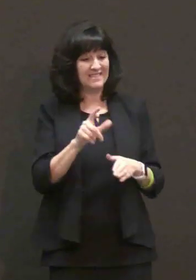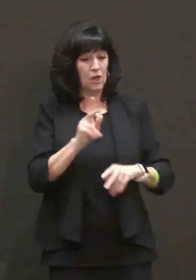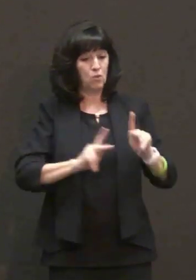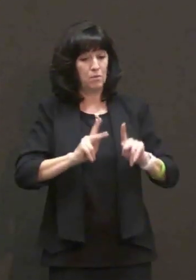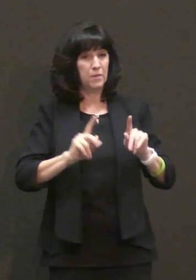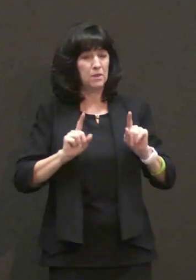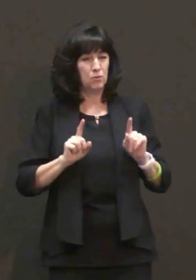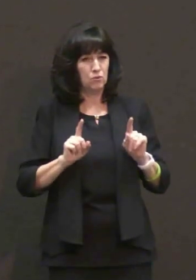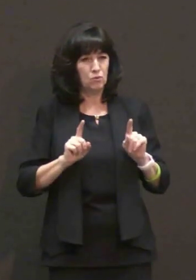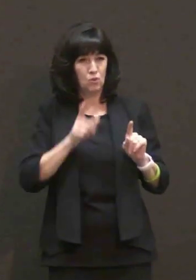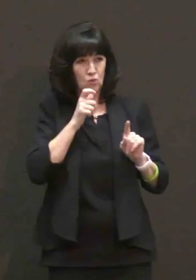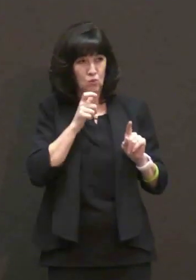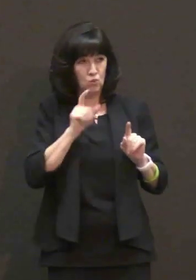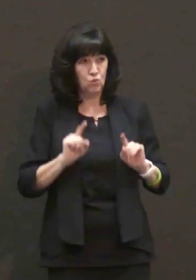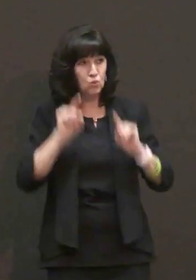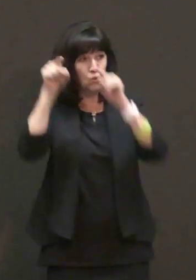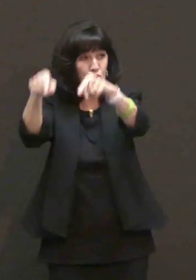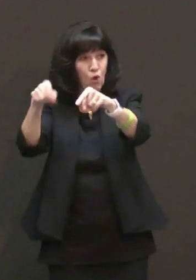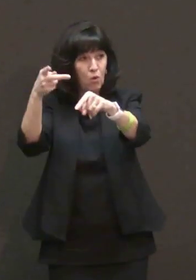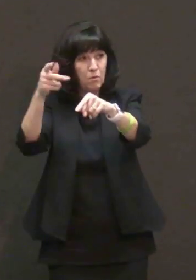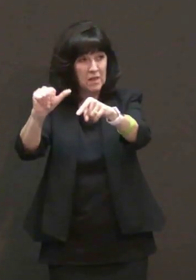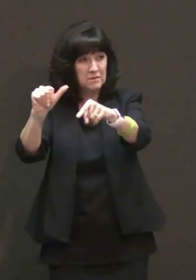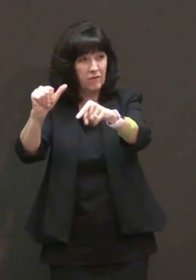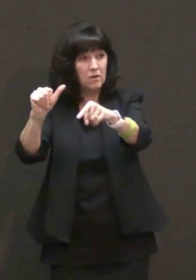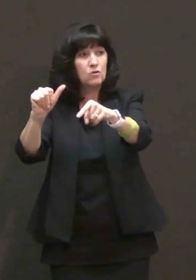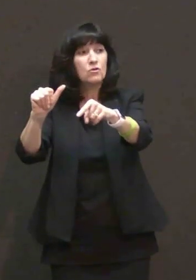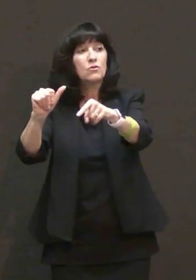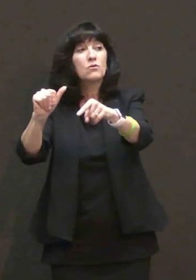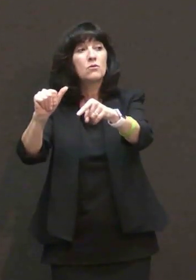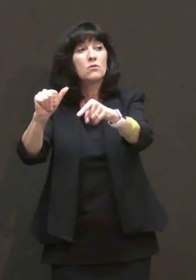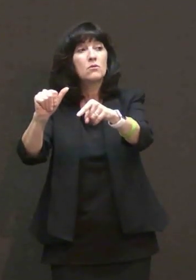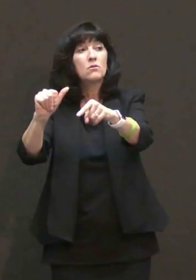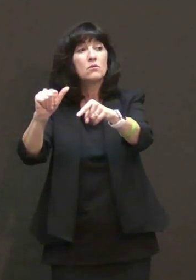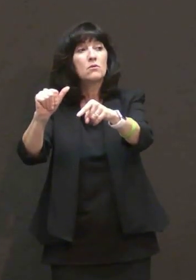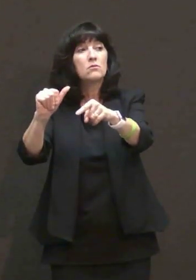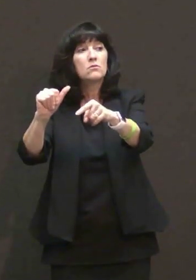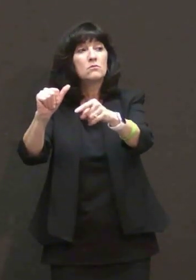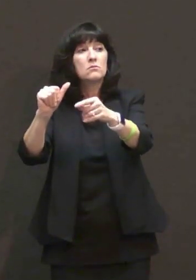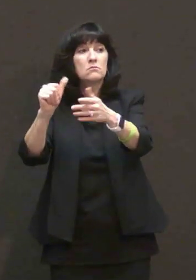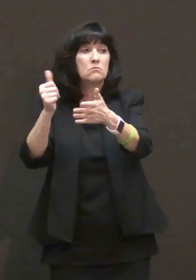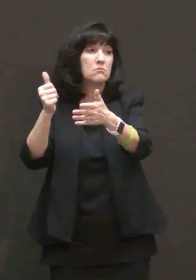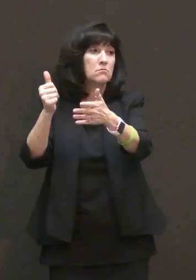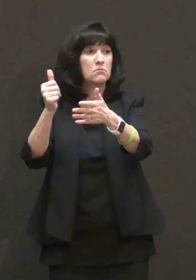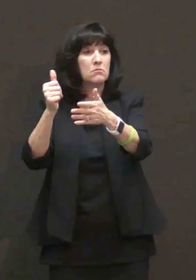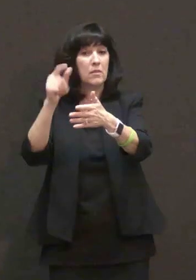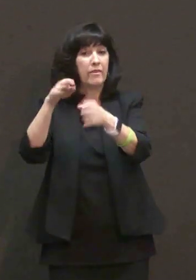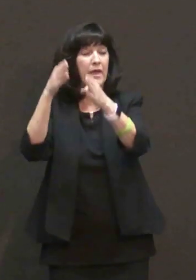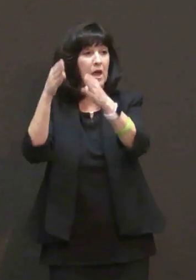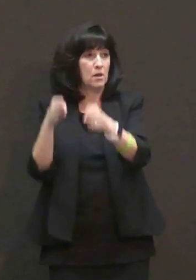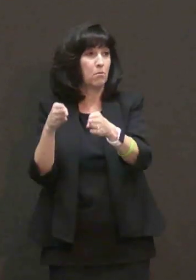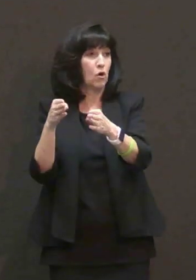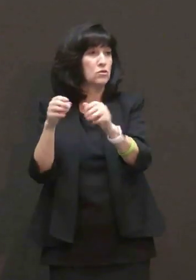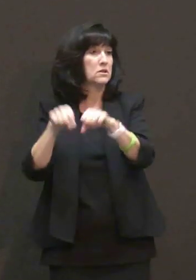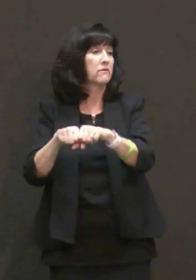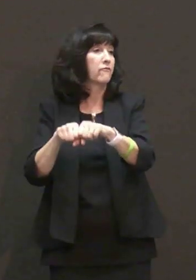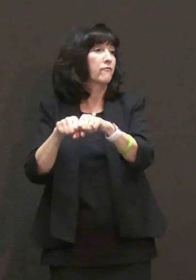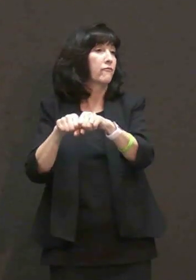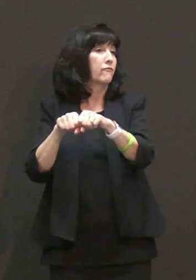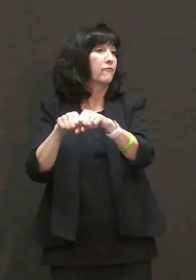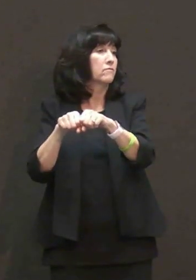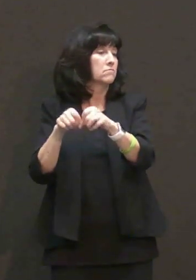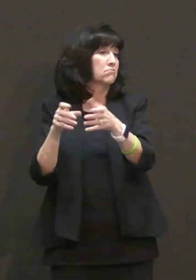now who went into Pennsylvania. He or she would be violating the order if